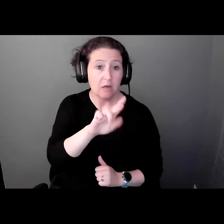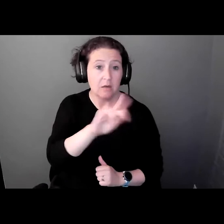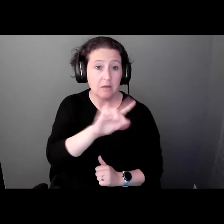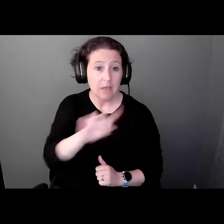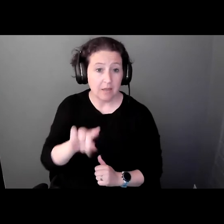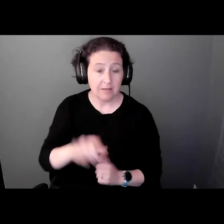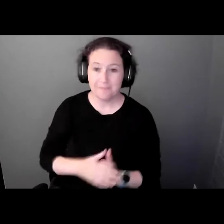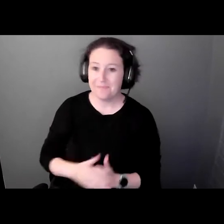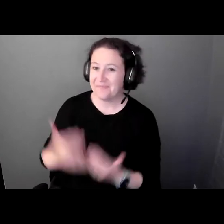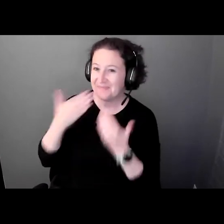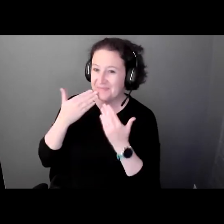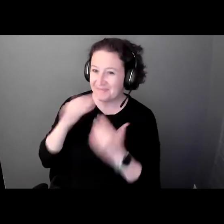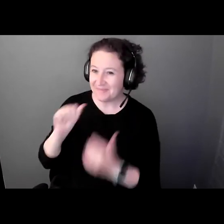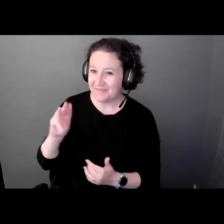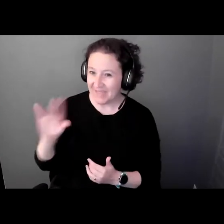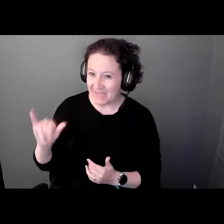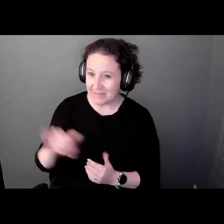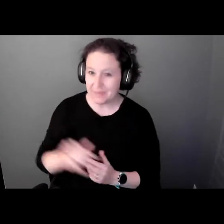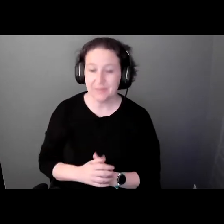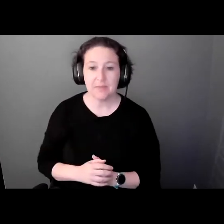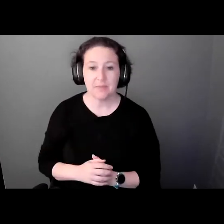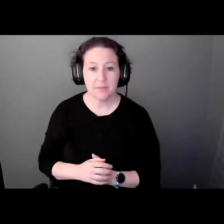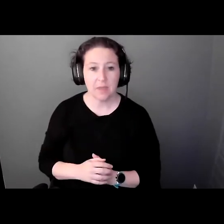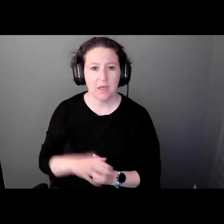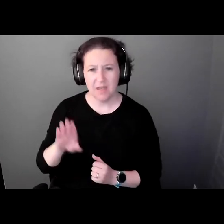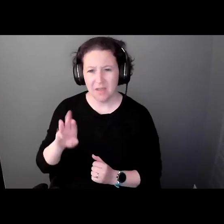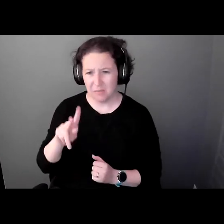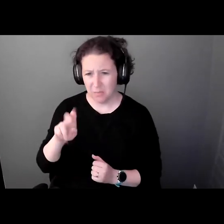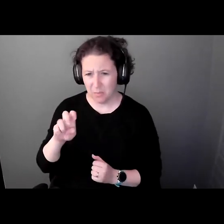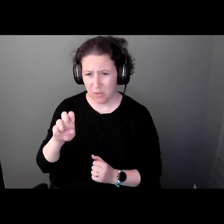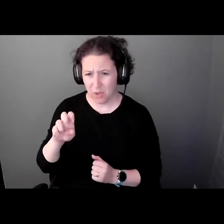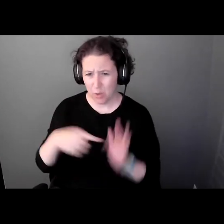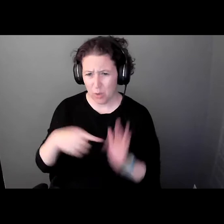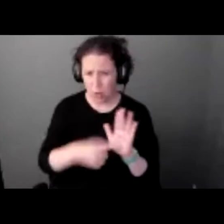Thanks, Amy. Brooke, were you going to show the epi curve?